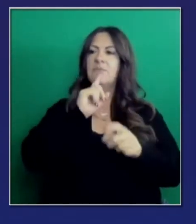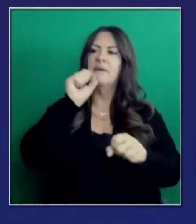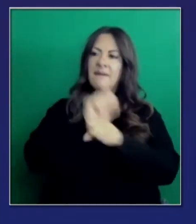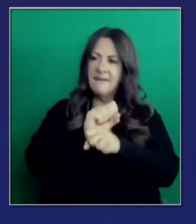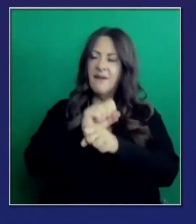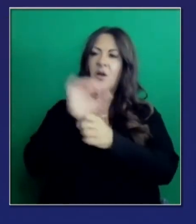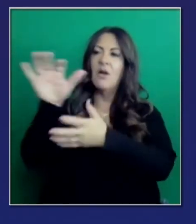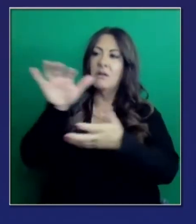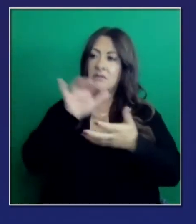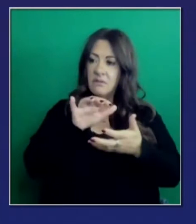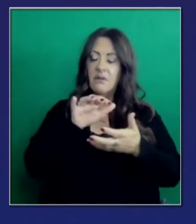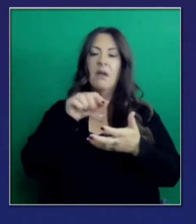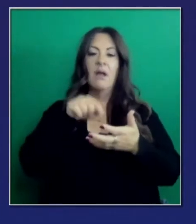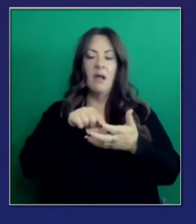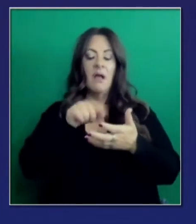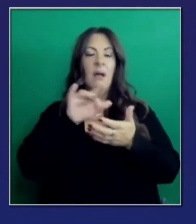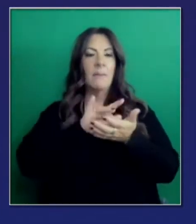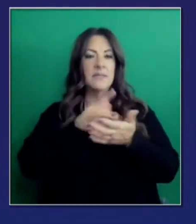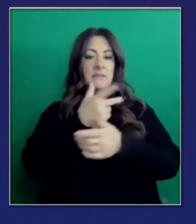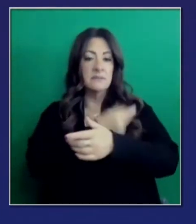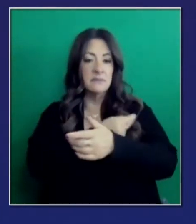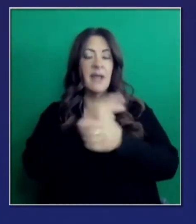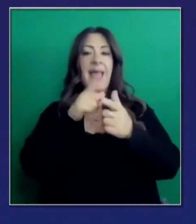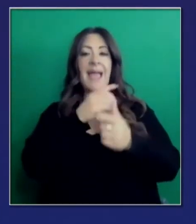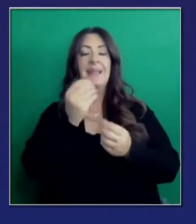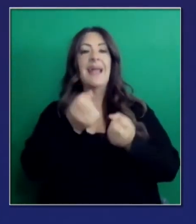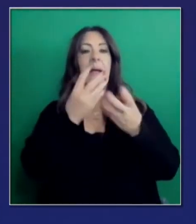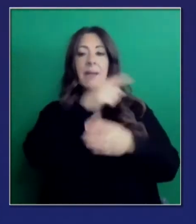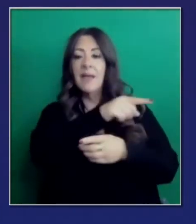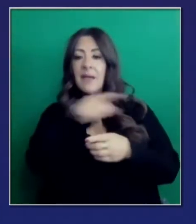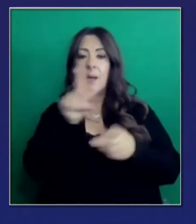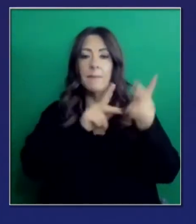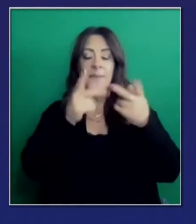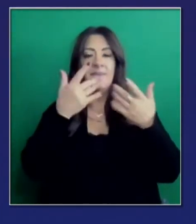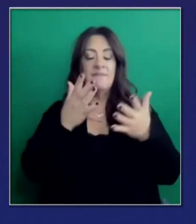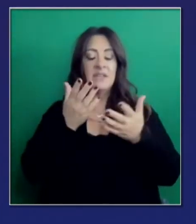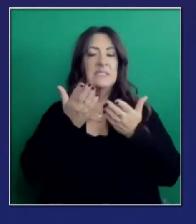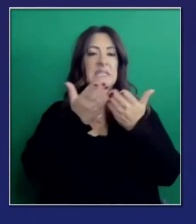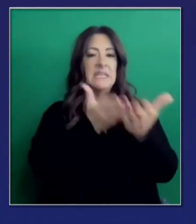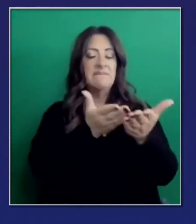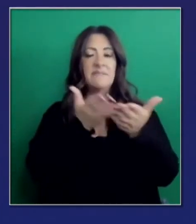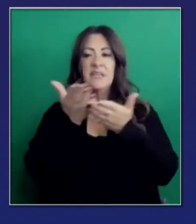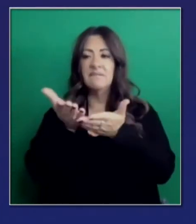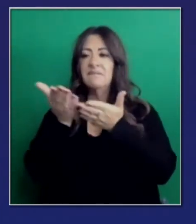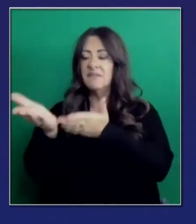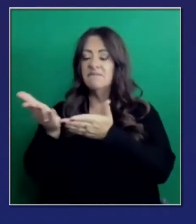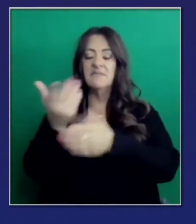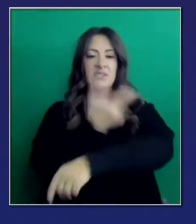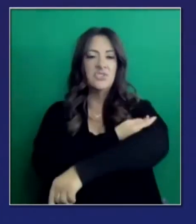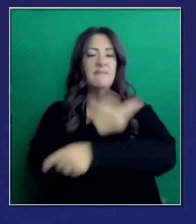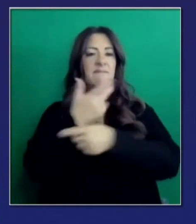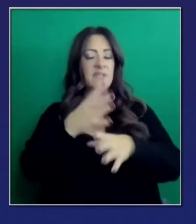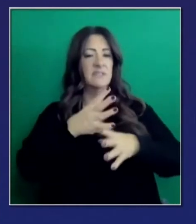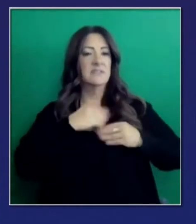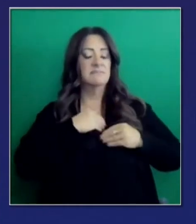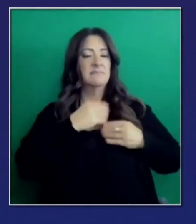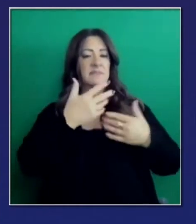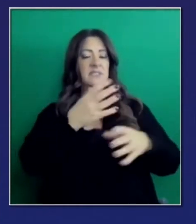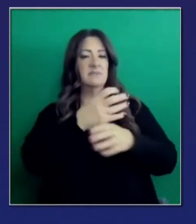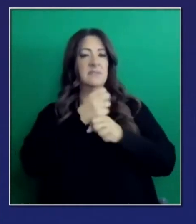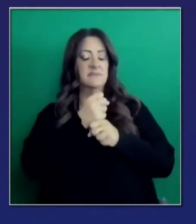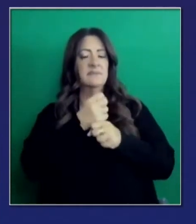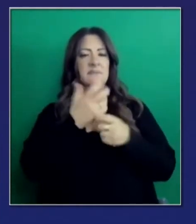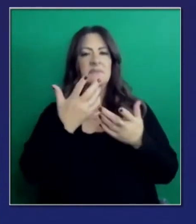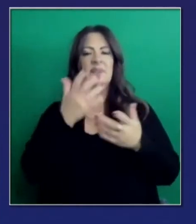talk about why that's the case, and we are certainly happy to do that, but more importantly, what we're going to do about it is really